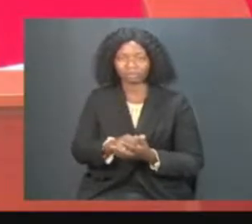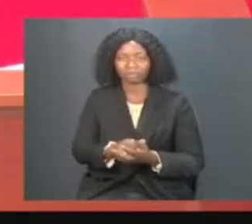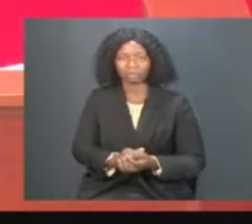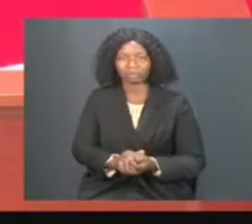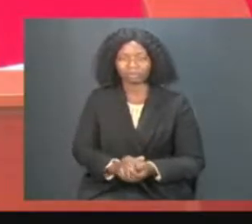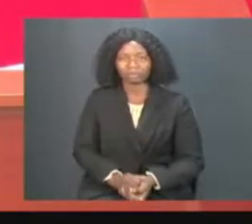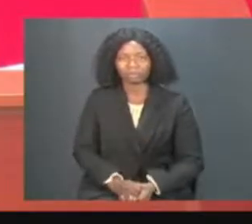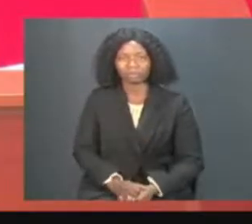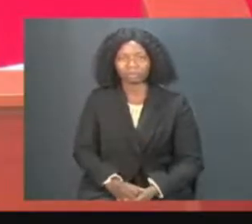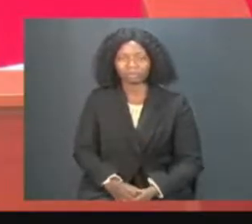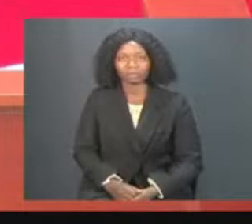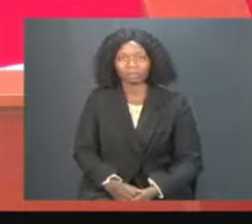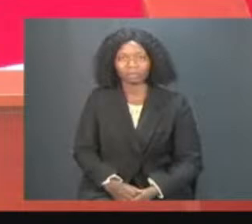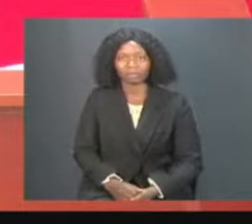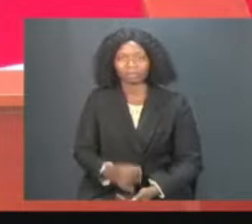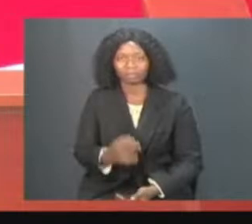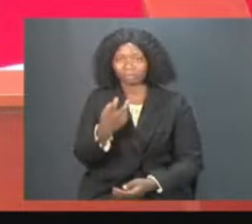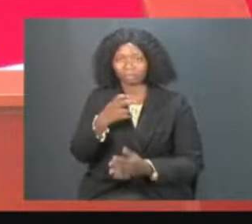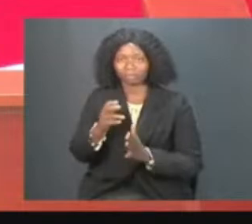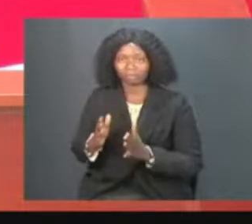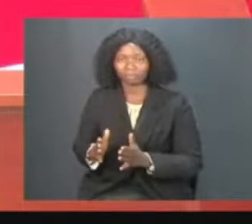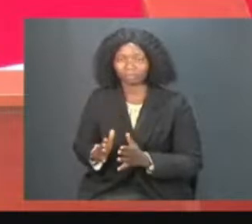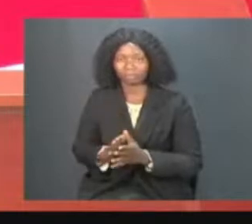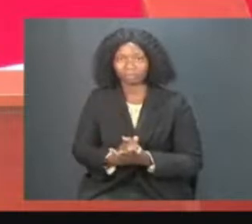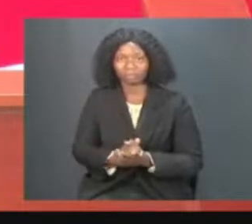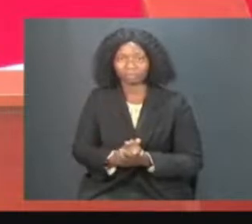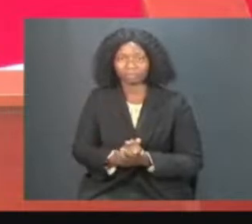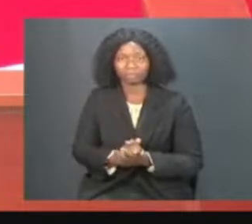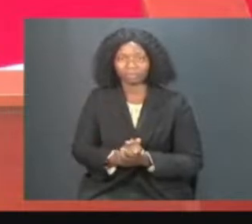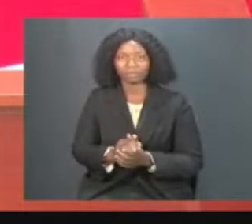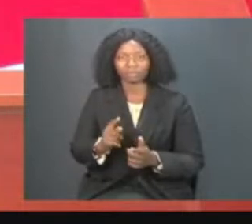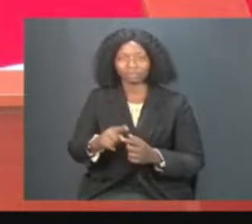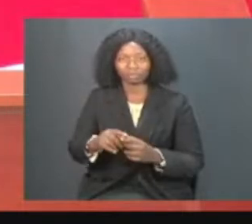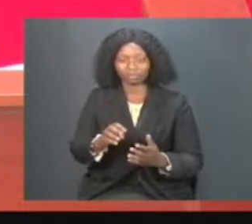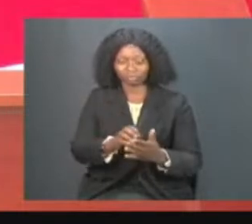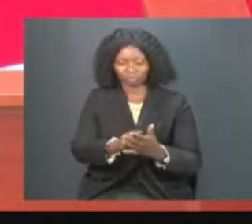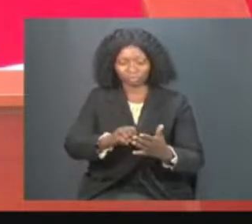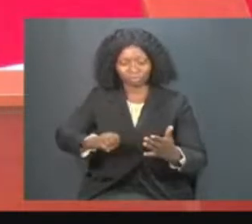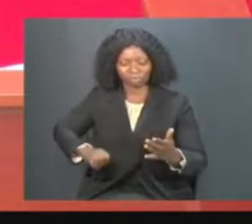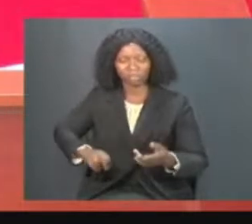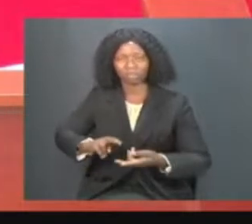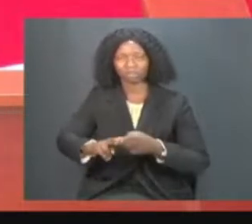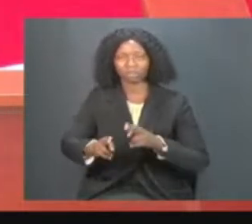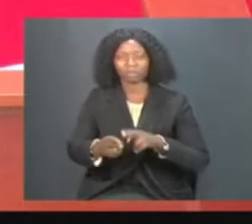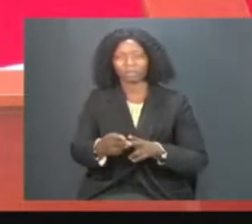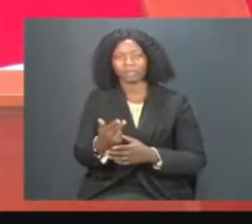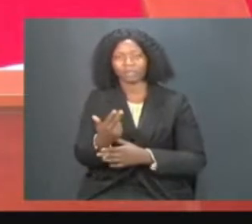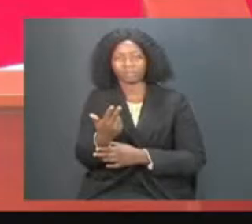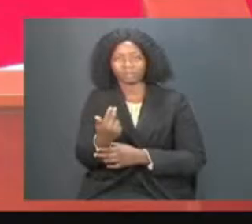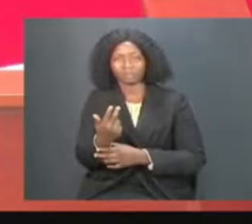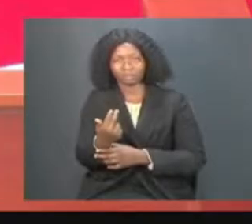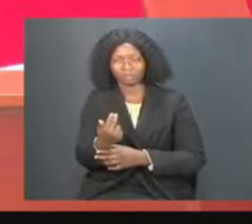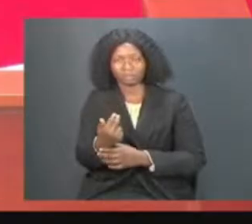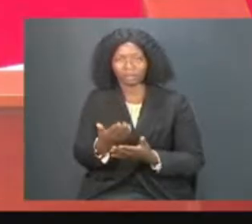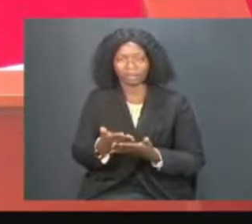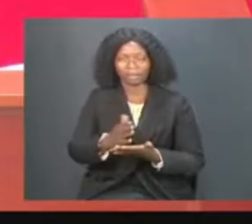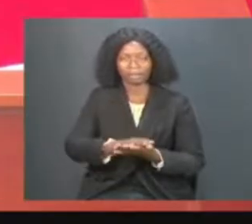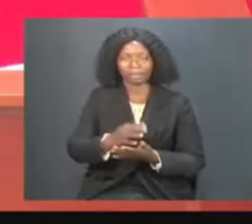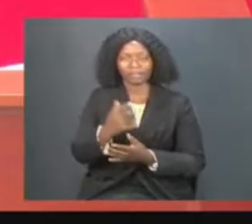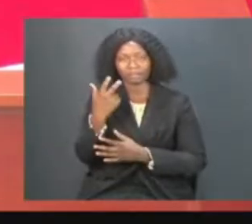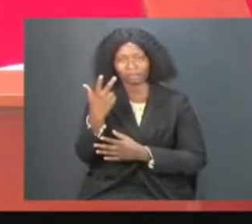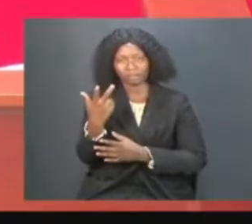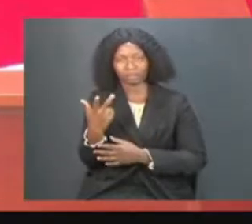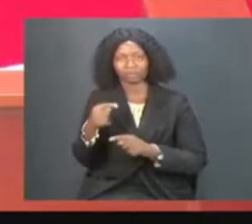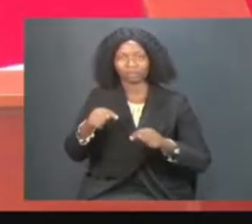Yes. Speaker, the leader The related... application is to take item numbered 13. Yes. At page 3 of today's order